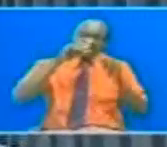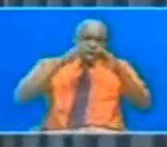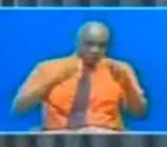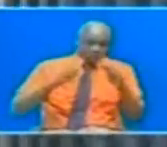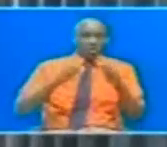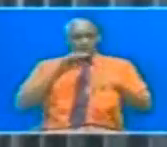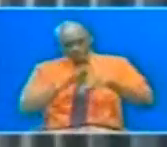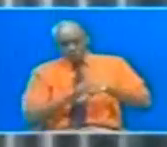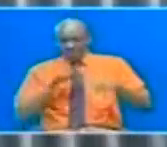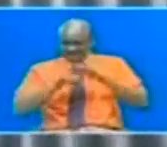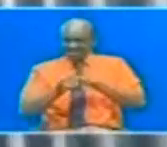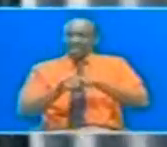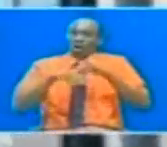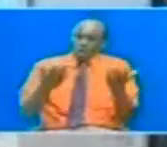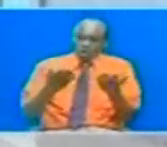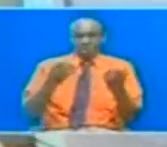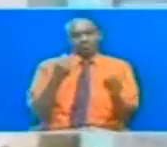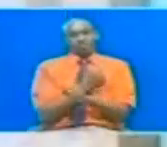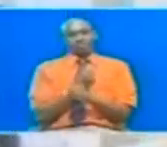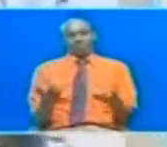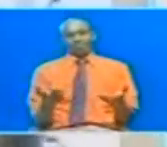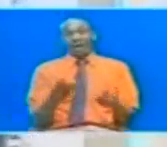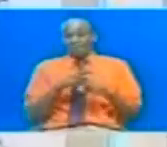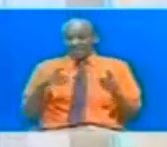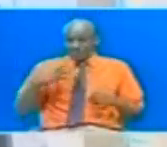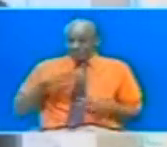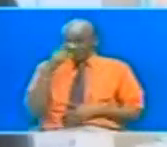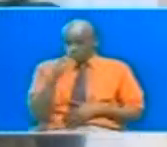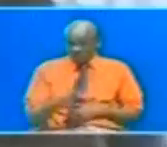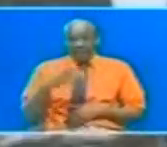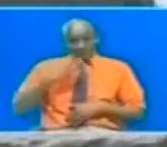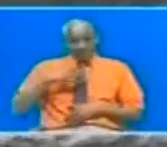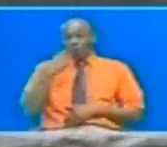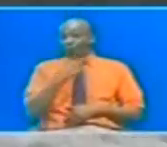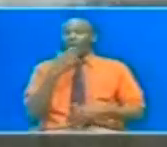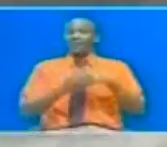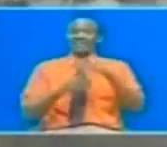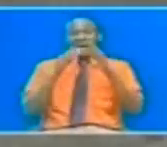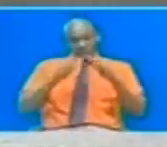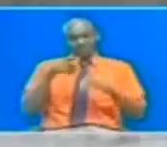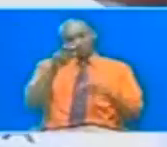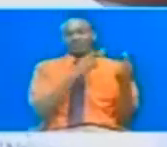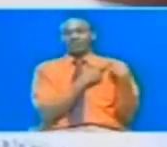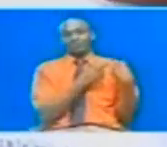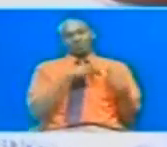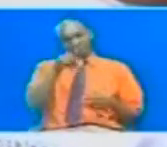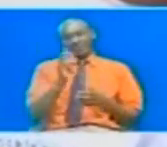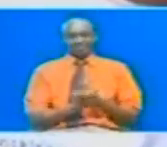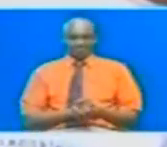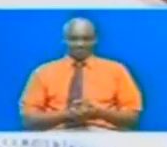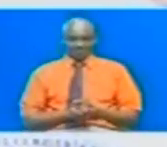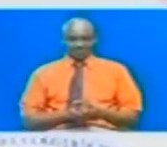or not. But the authority maintains that the buck stops with building owners and developers. We